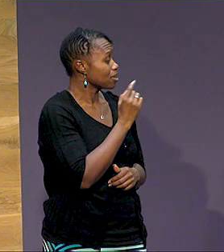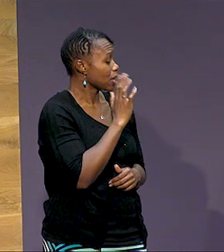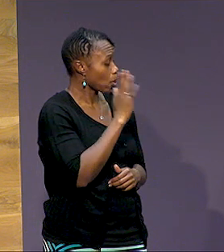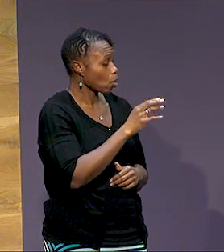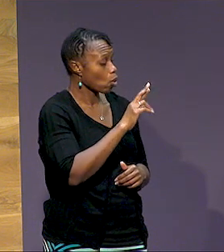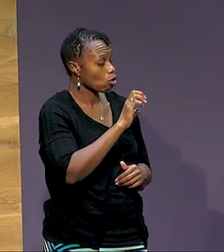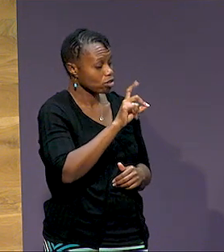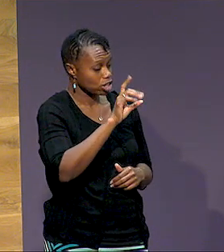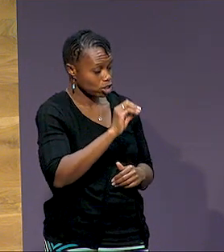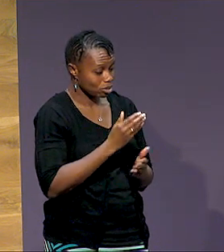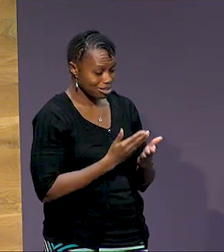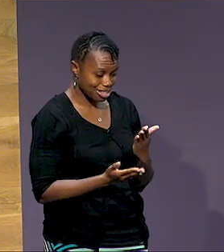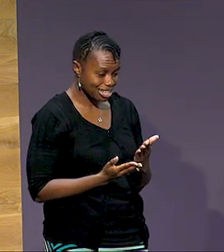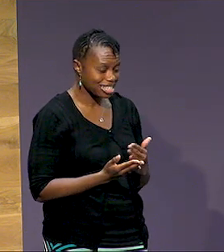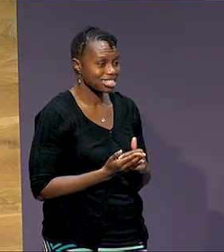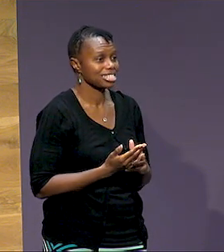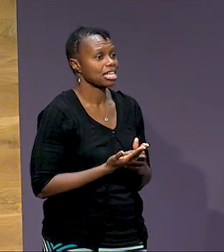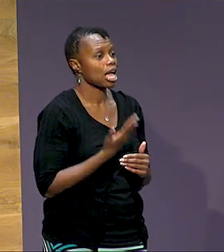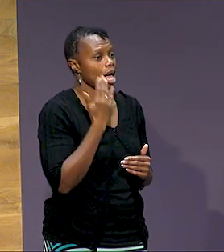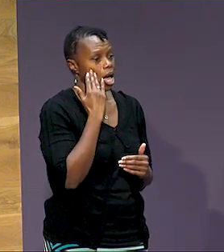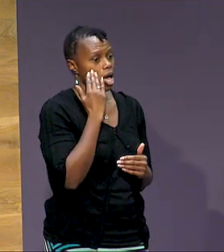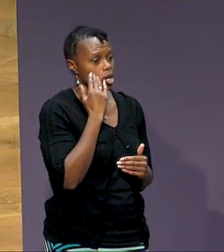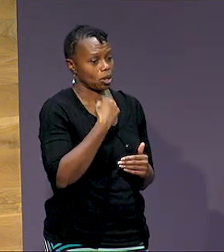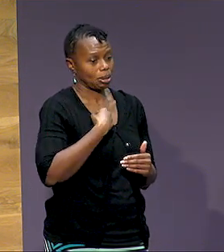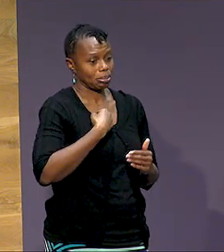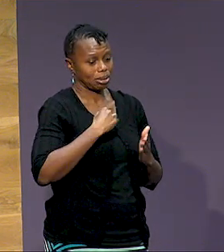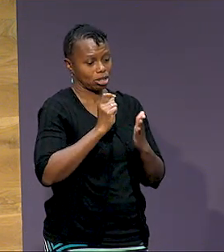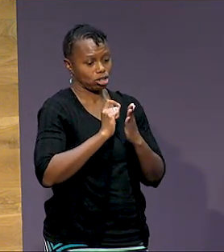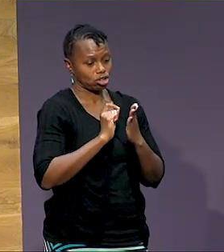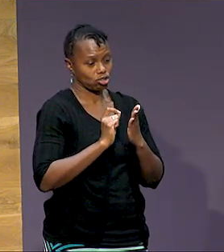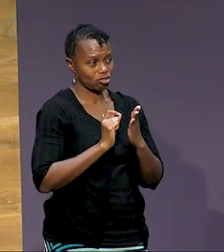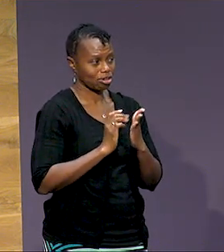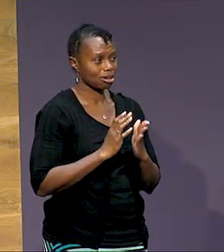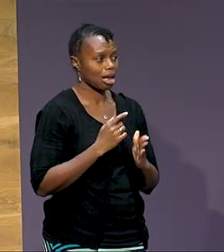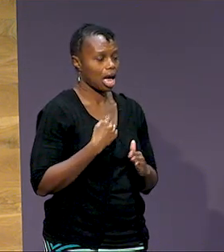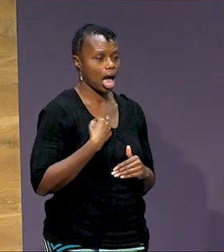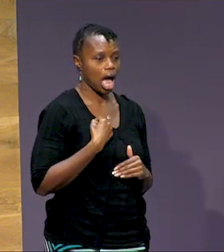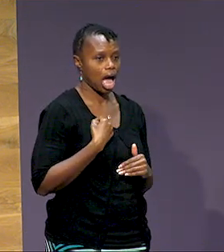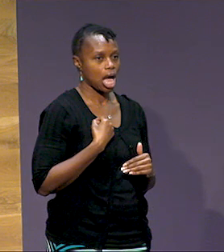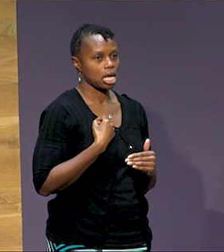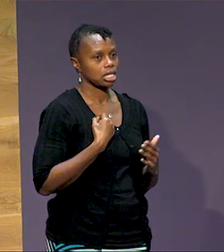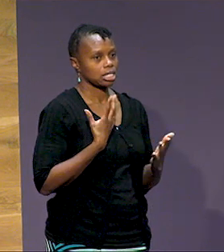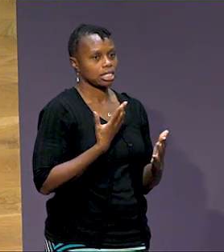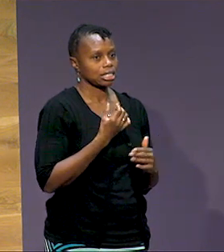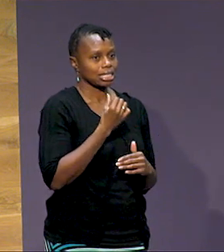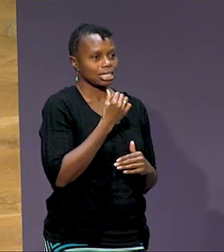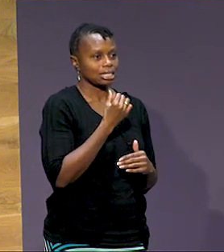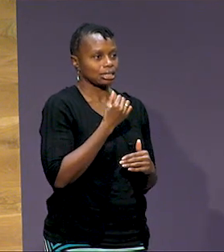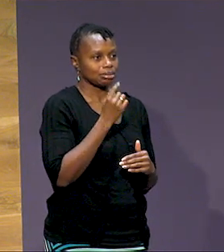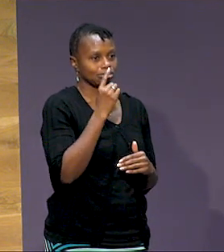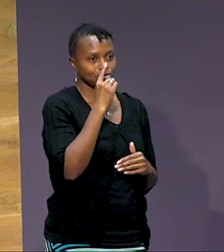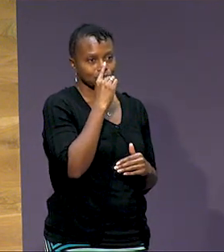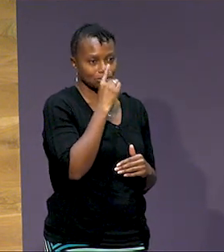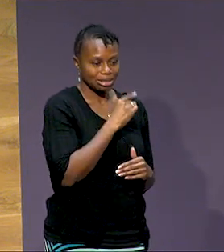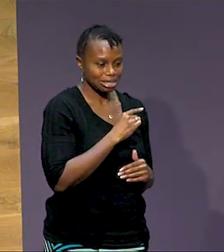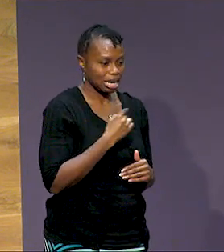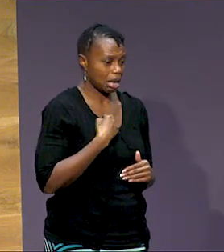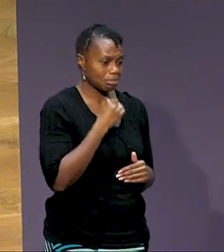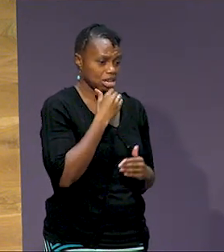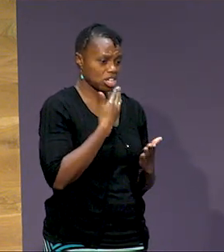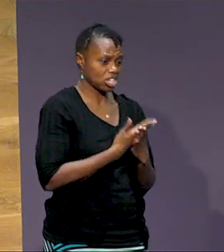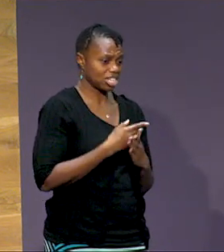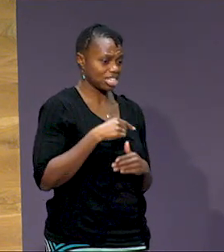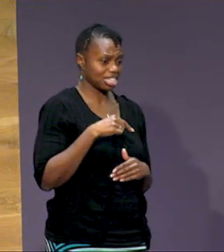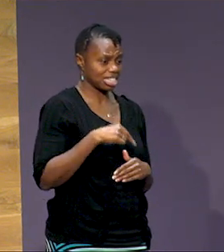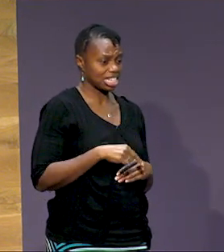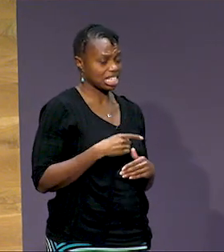you. I think artists in general, I know me as a writer, I suffer from imposter syndrome all the time. I'm just pretending I'm not good at this. This is just me